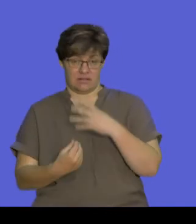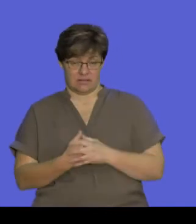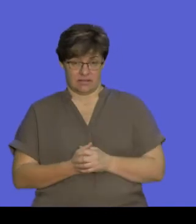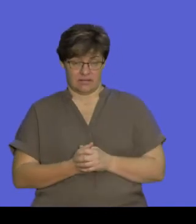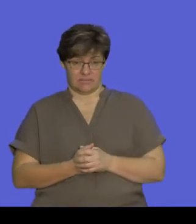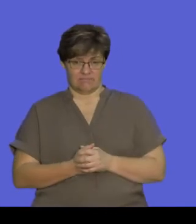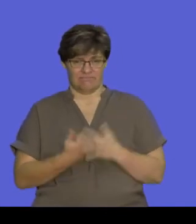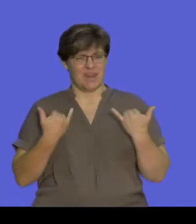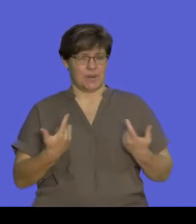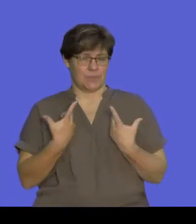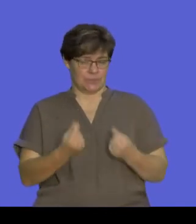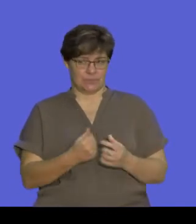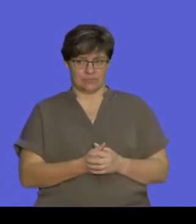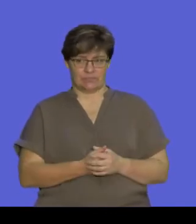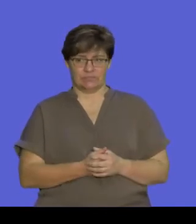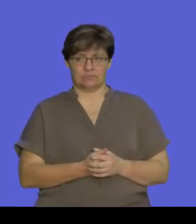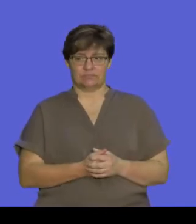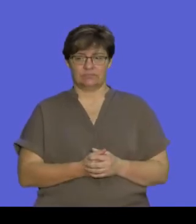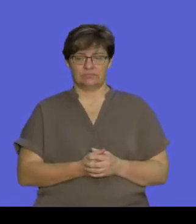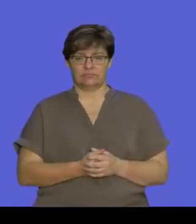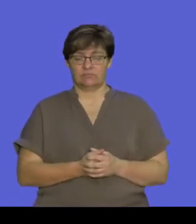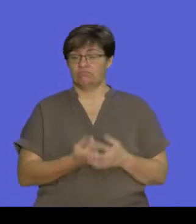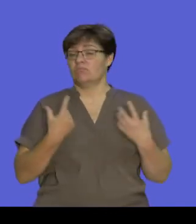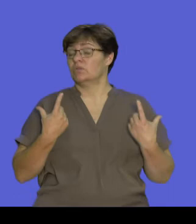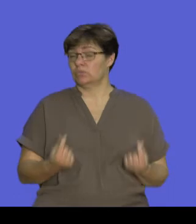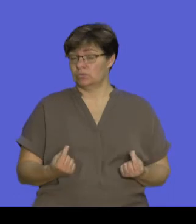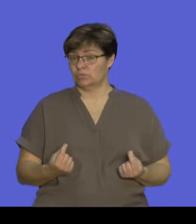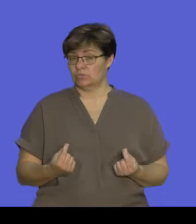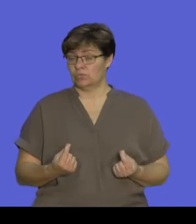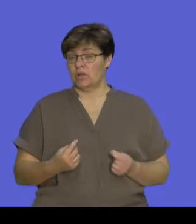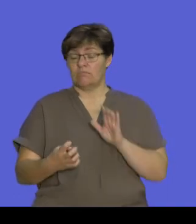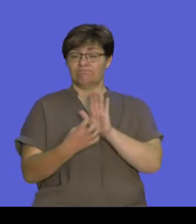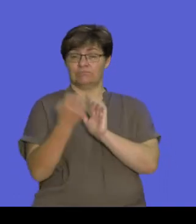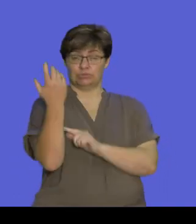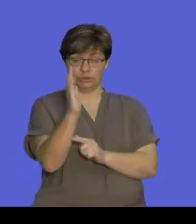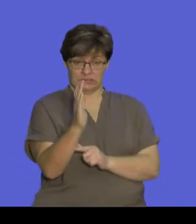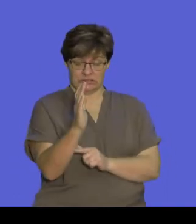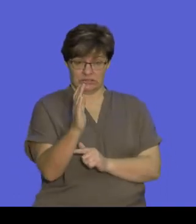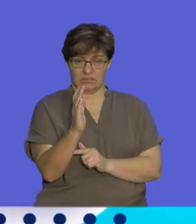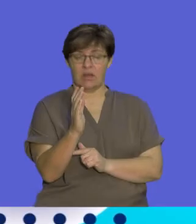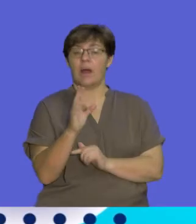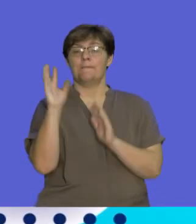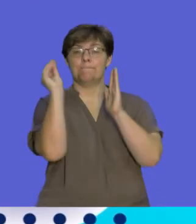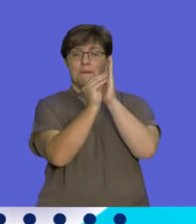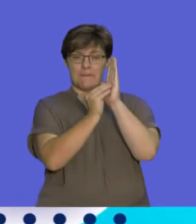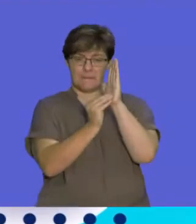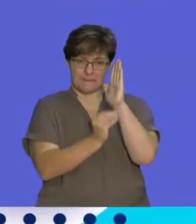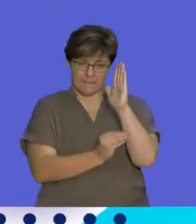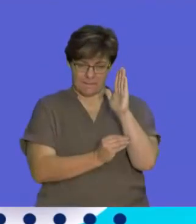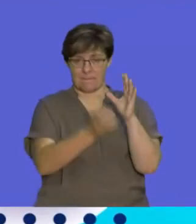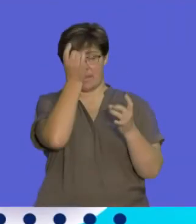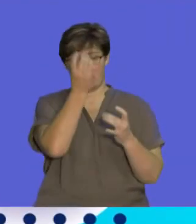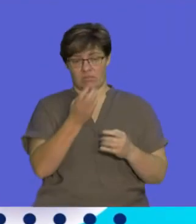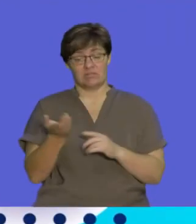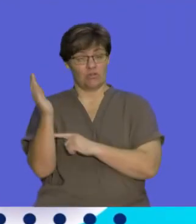that's exactly what we're going to do. So let's go and do this, draw the tree diagram, and fill in as much detail